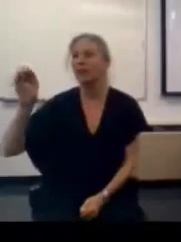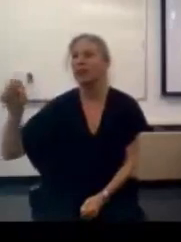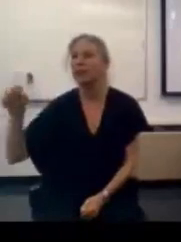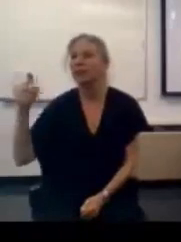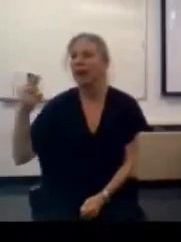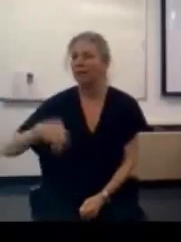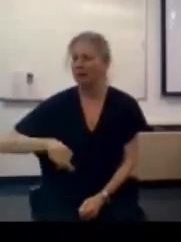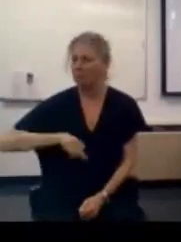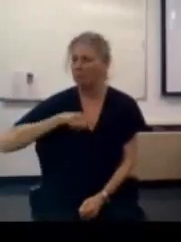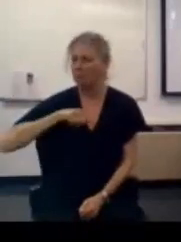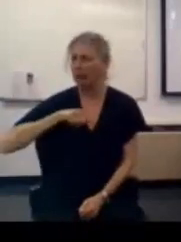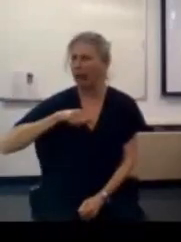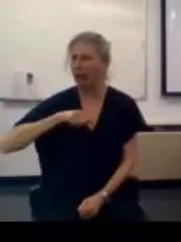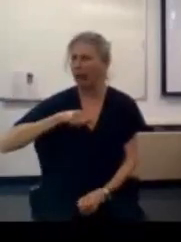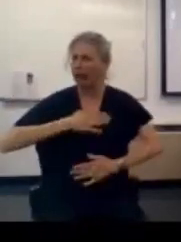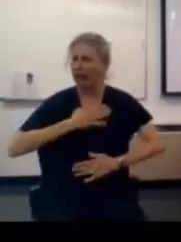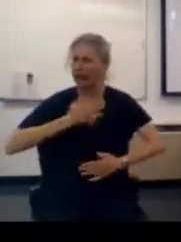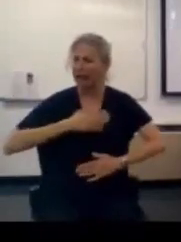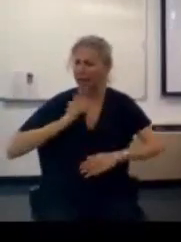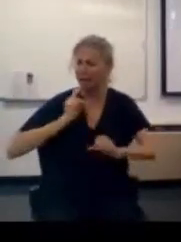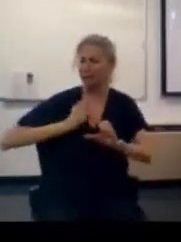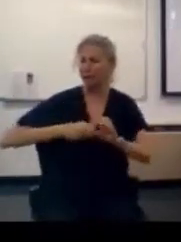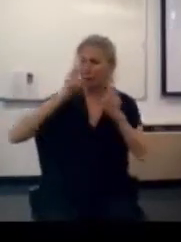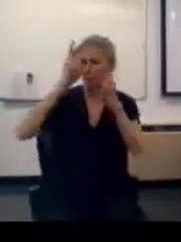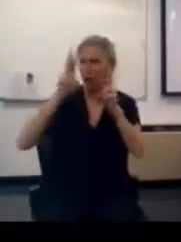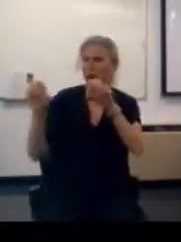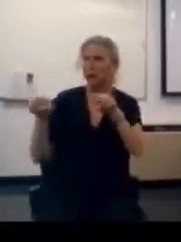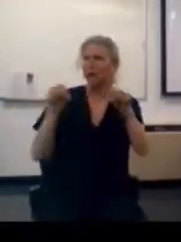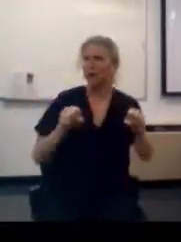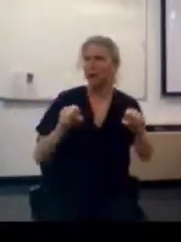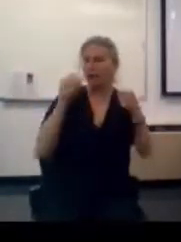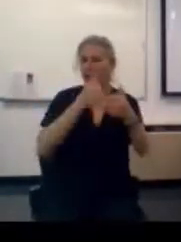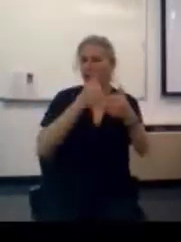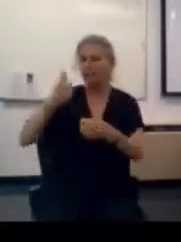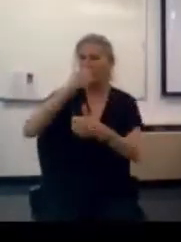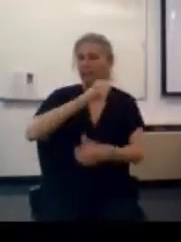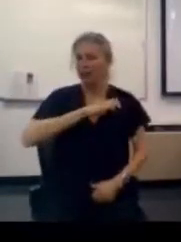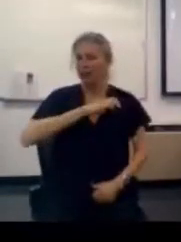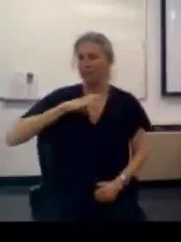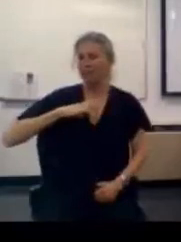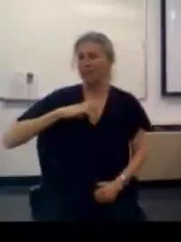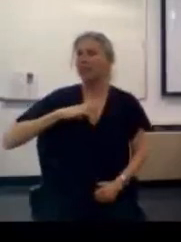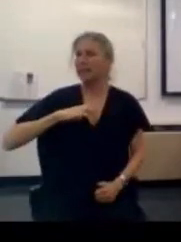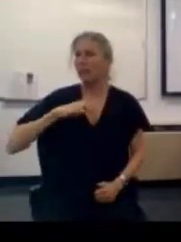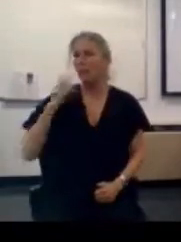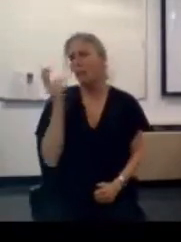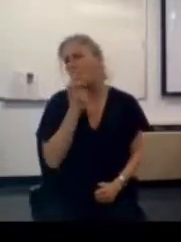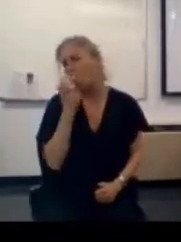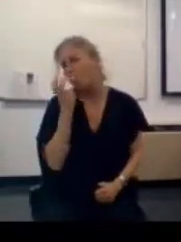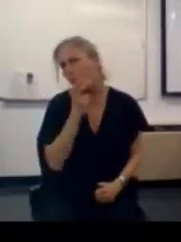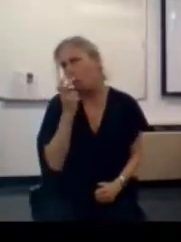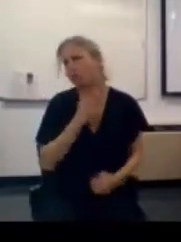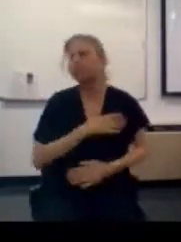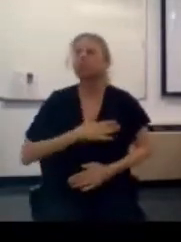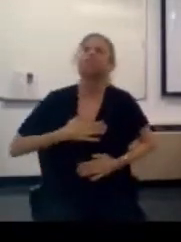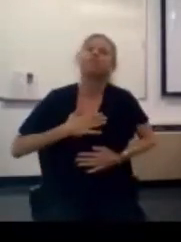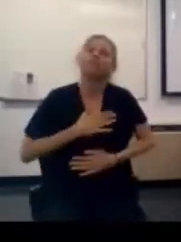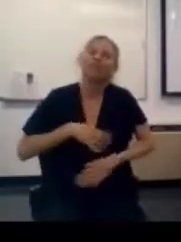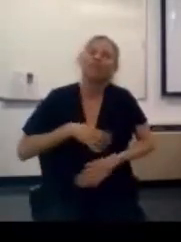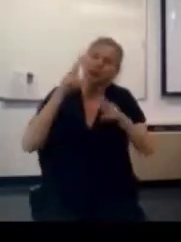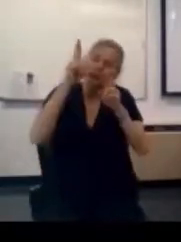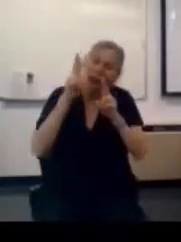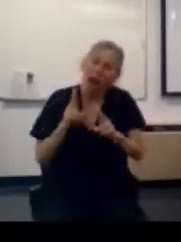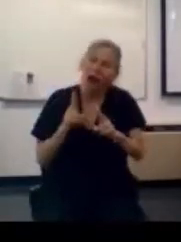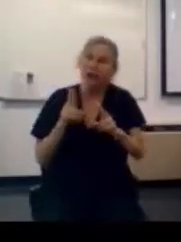I am Vivian Bass, and so proud and pleased to serve on Respectability's Executive Committee. It has